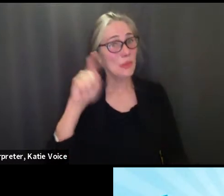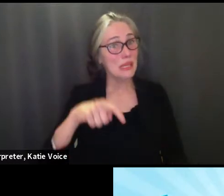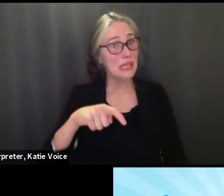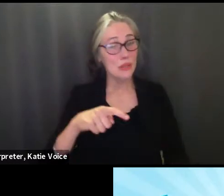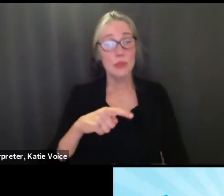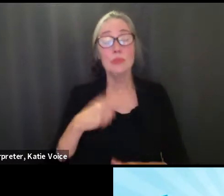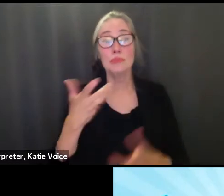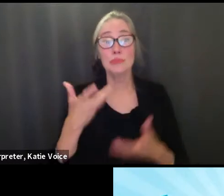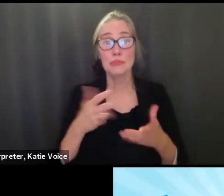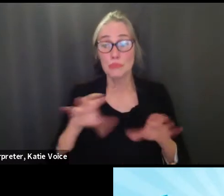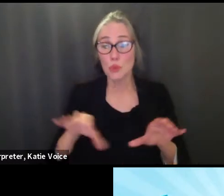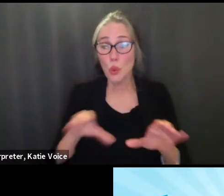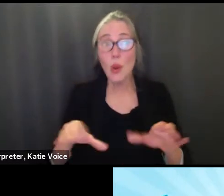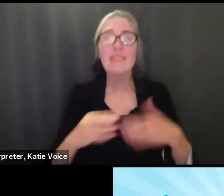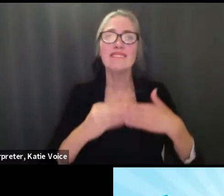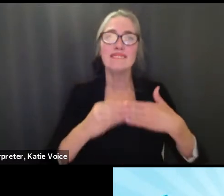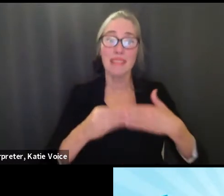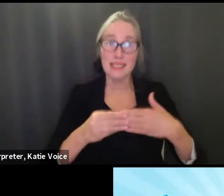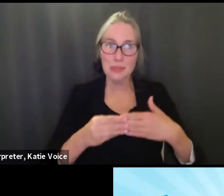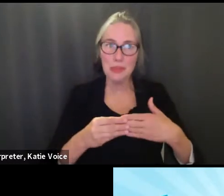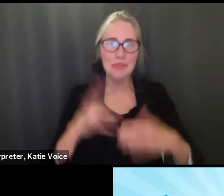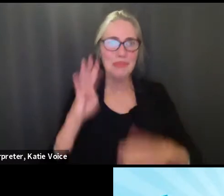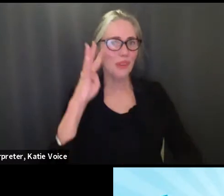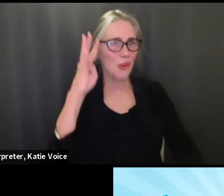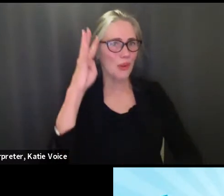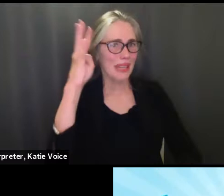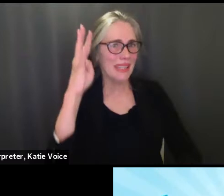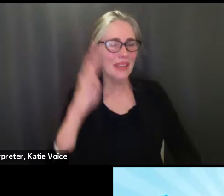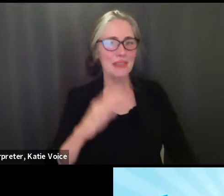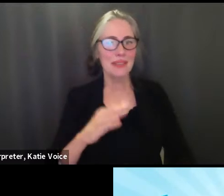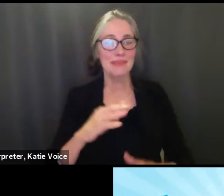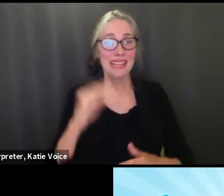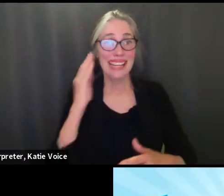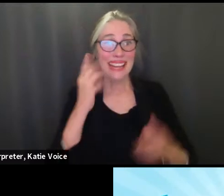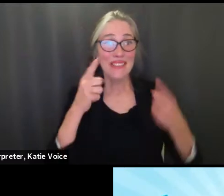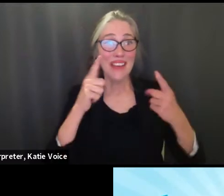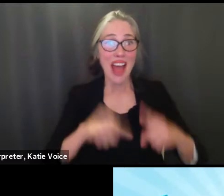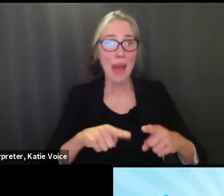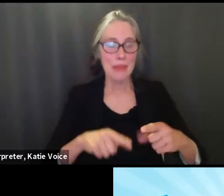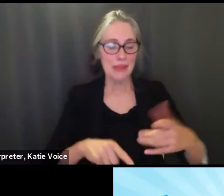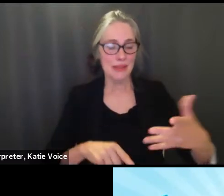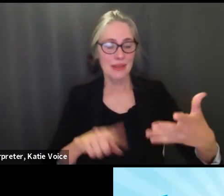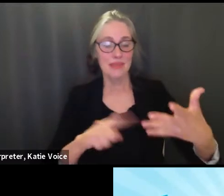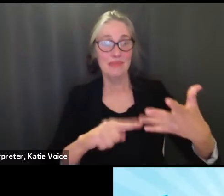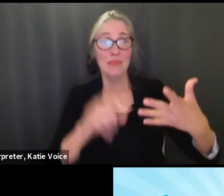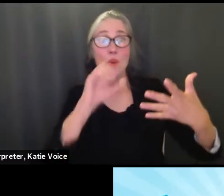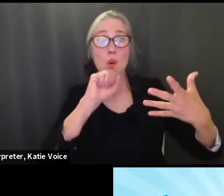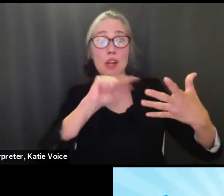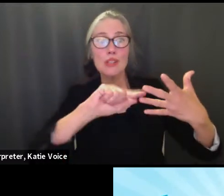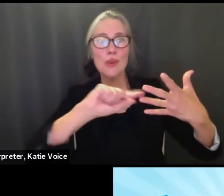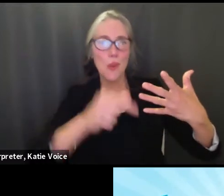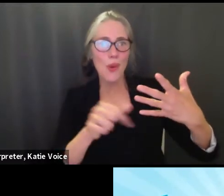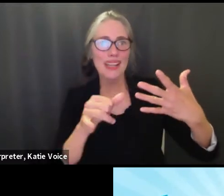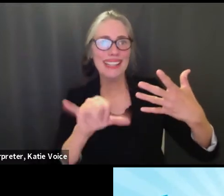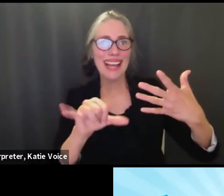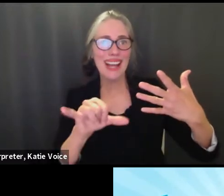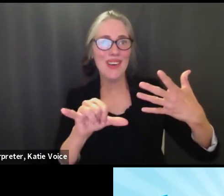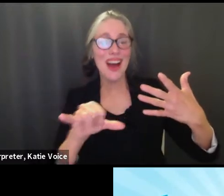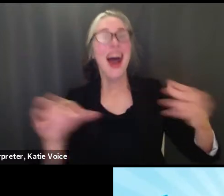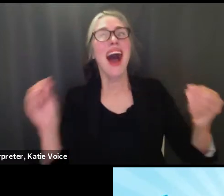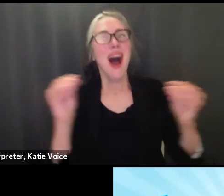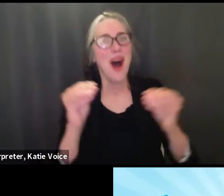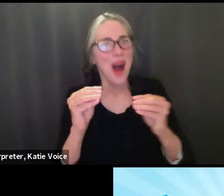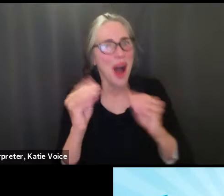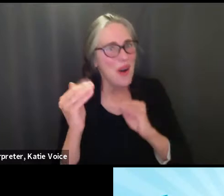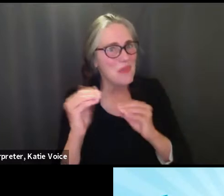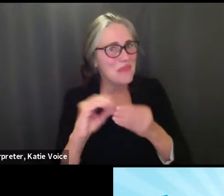and flexible. And if we get to yellow, I hope that means that the graduations can be even a little more free-flowing,